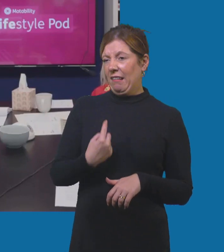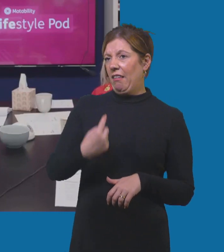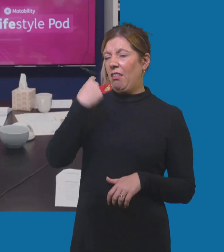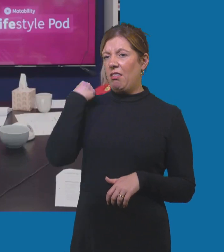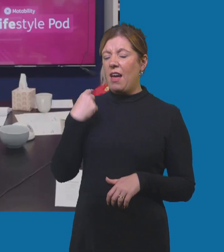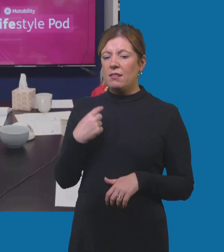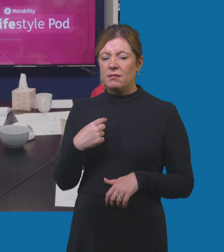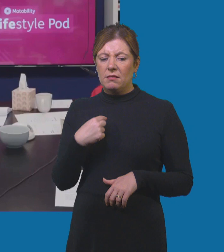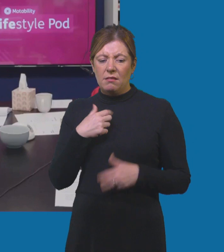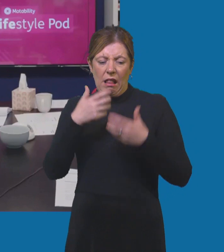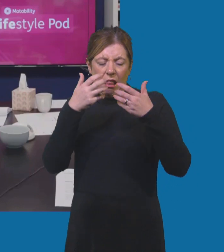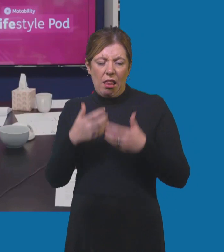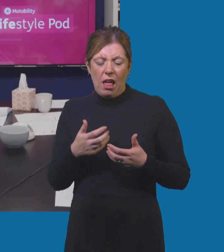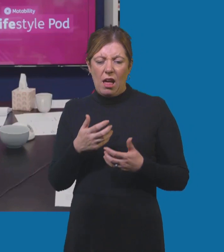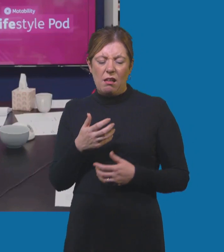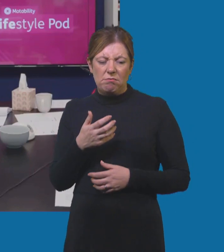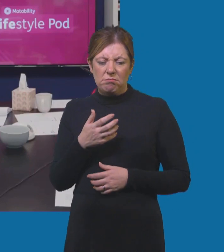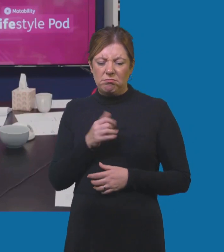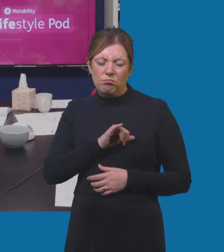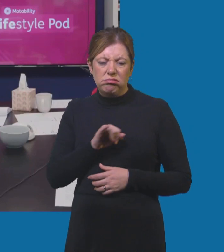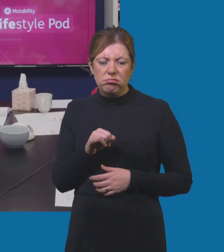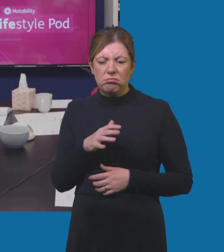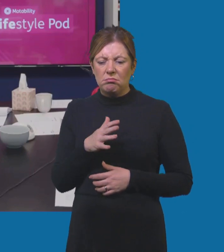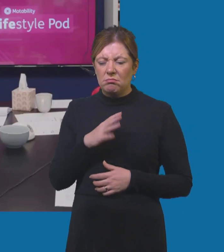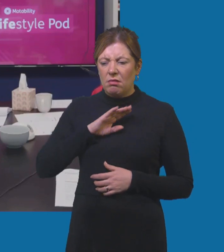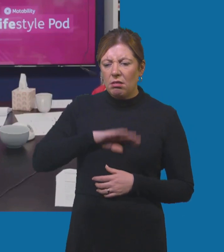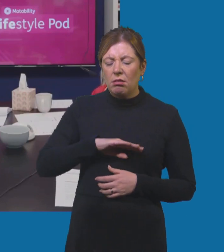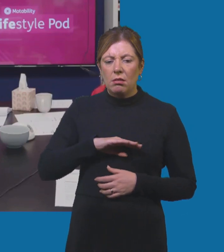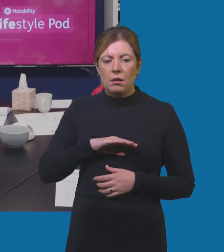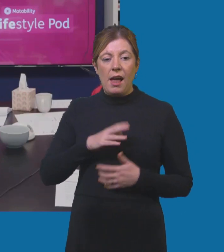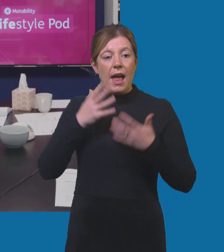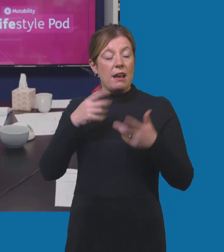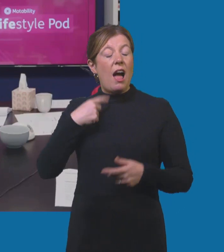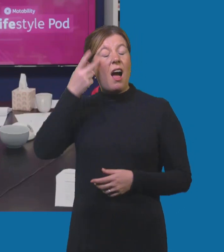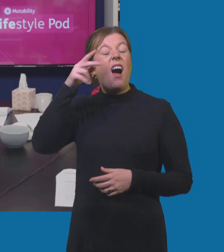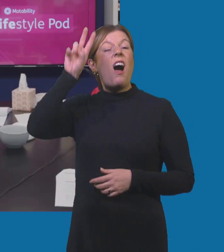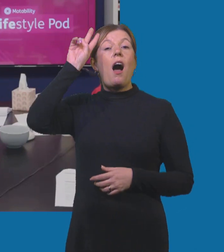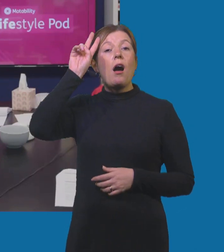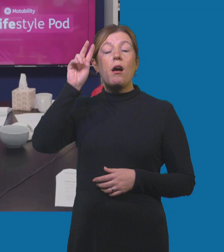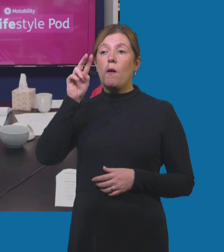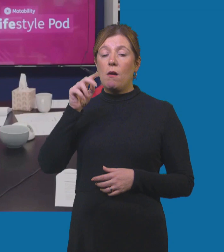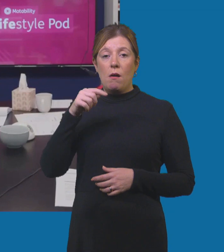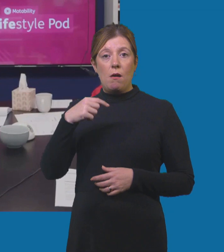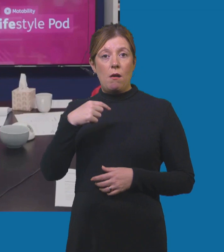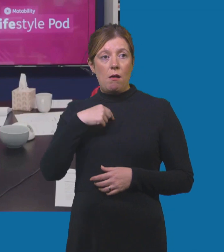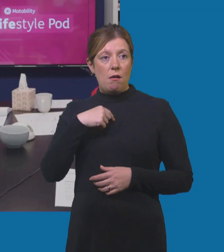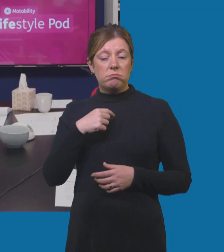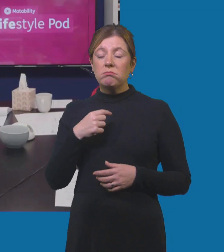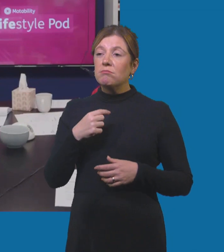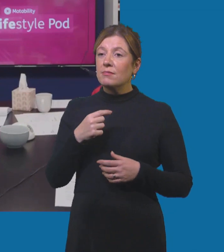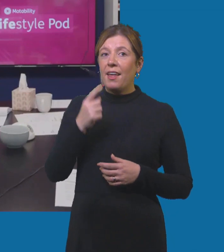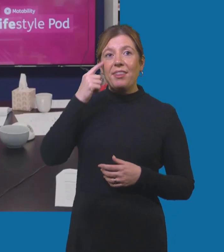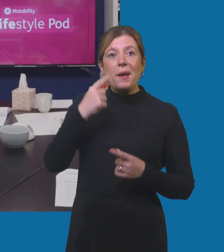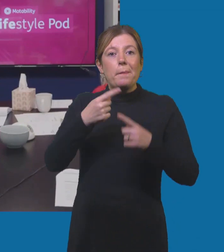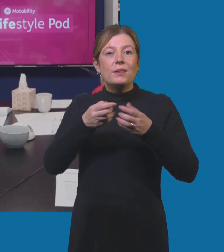so terrible and use it to be so empowering, and then you've cracked the code. You know, if